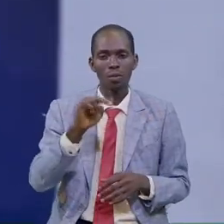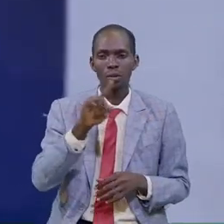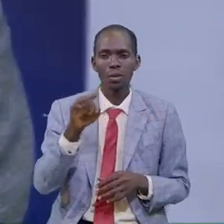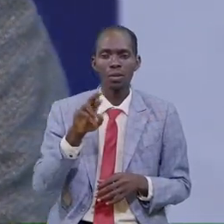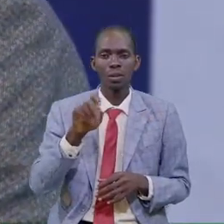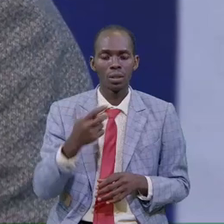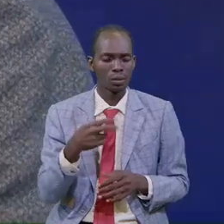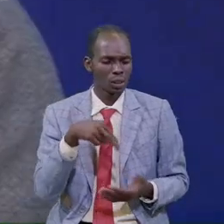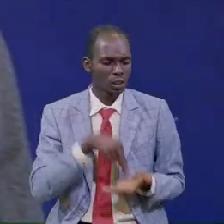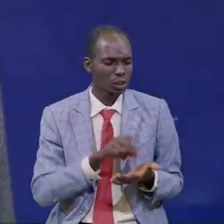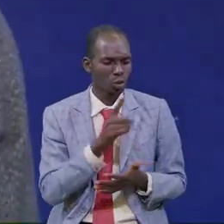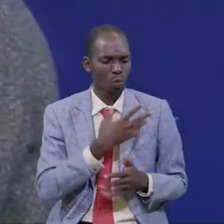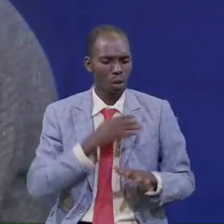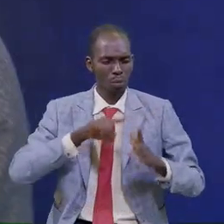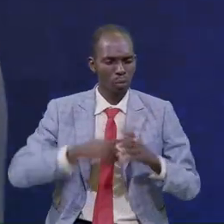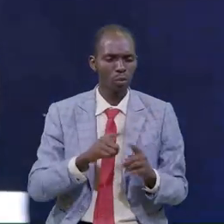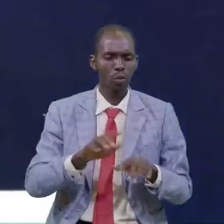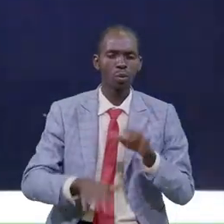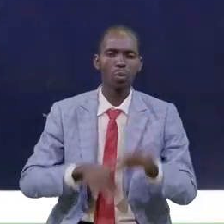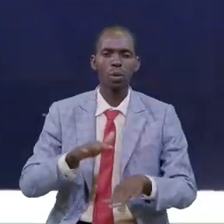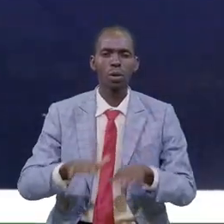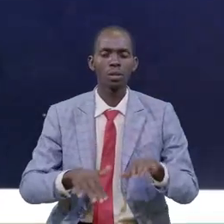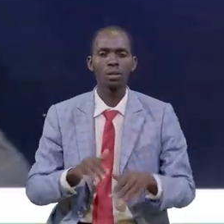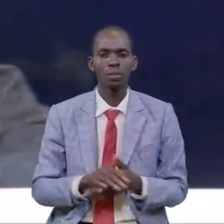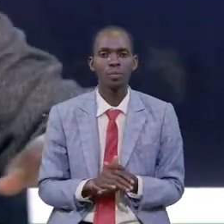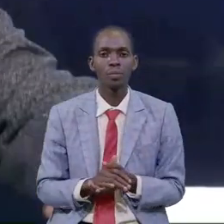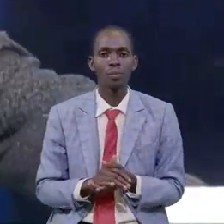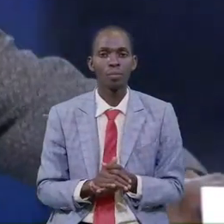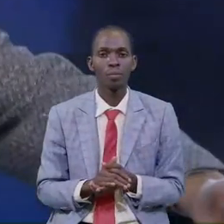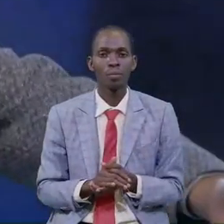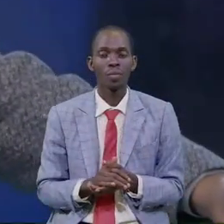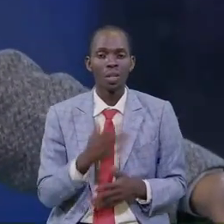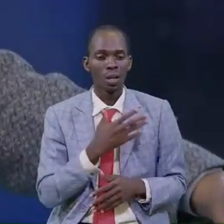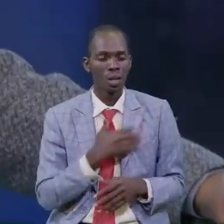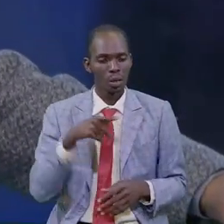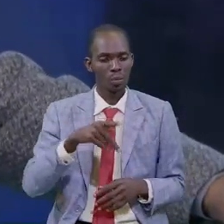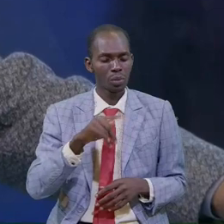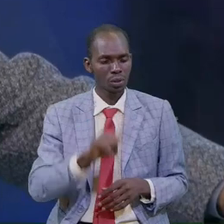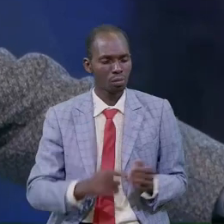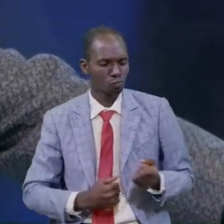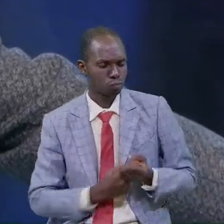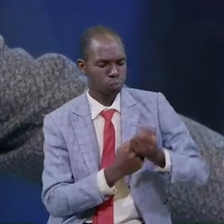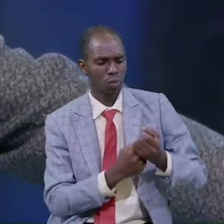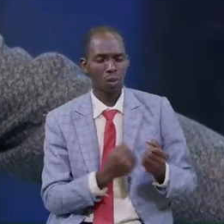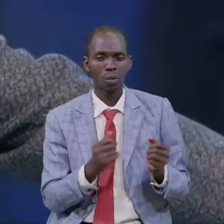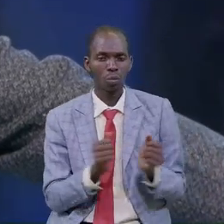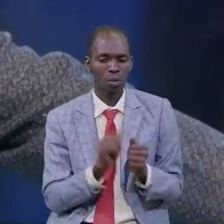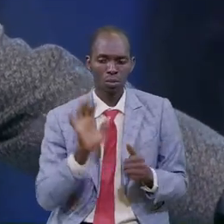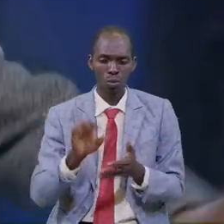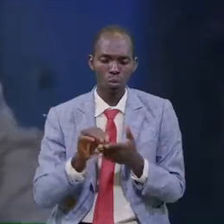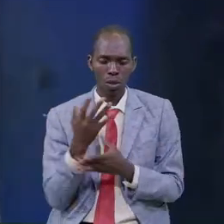Dieu a guéri au nom de Jésus. And Peter the apostle gave him a sign and he lifted him up. Il a passé la